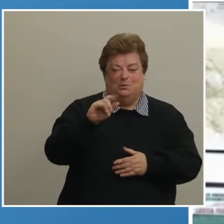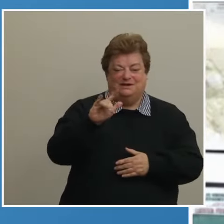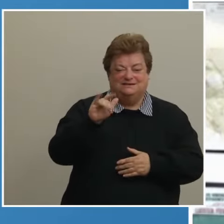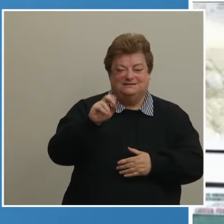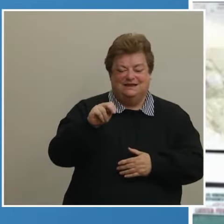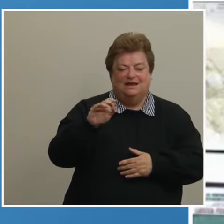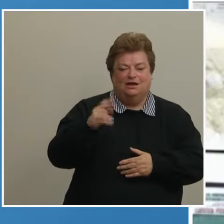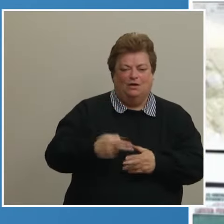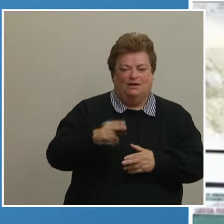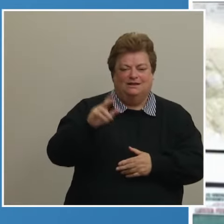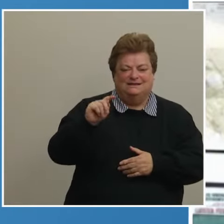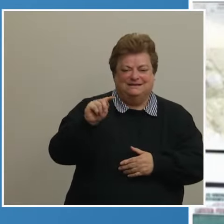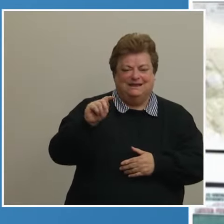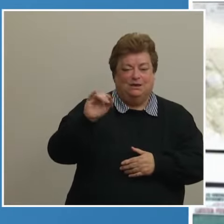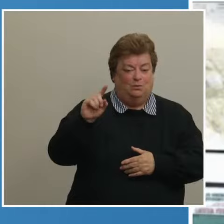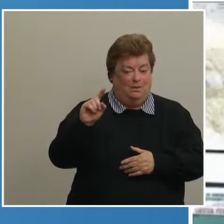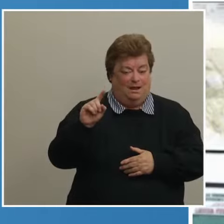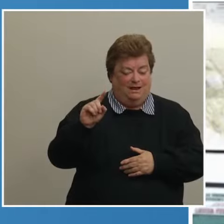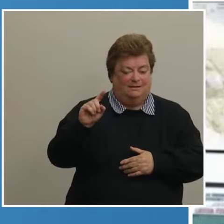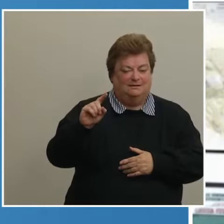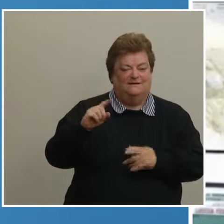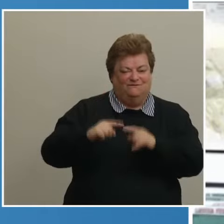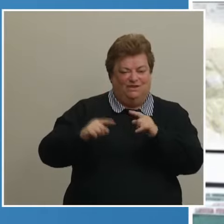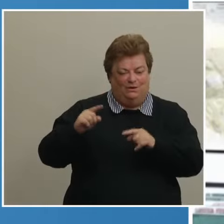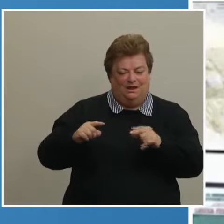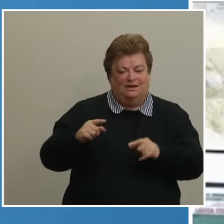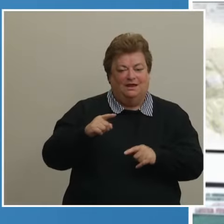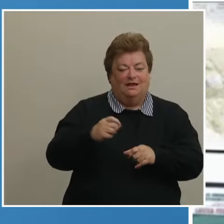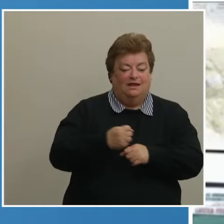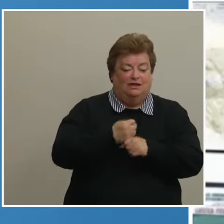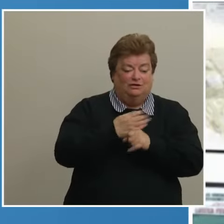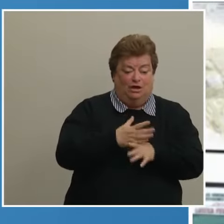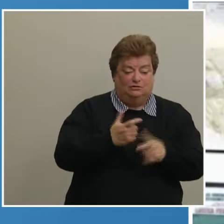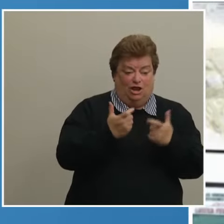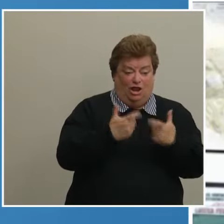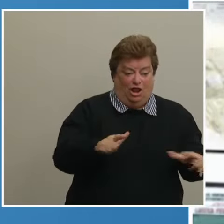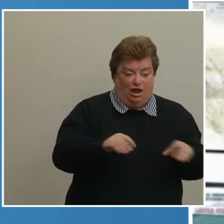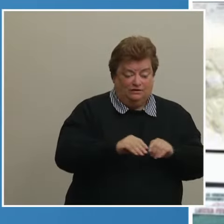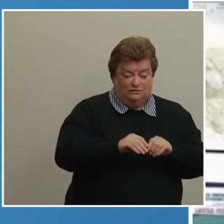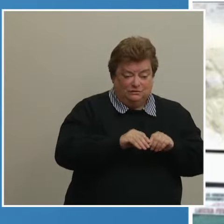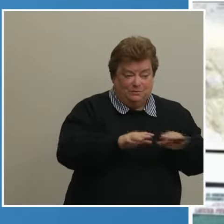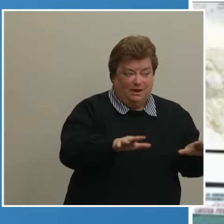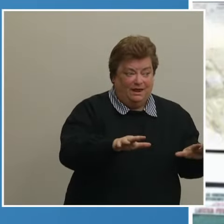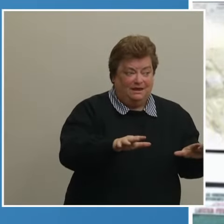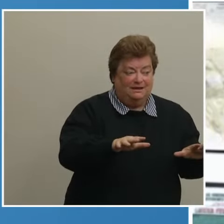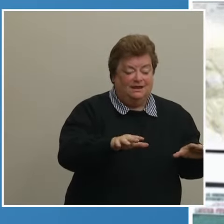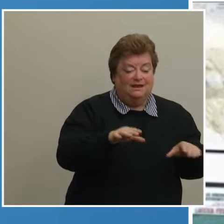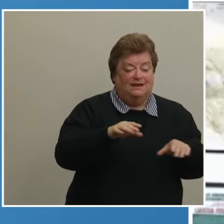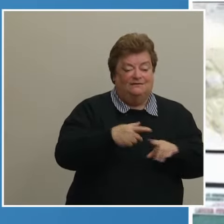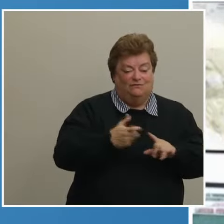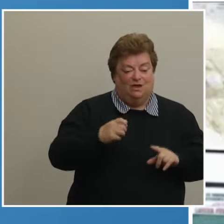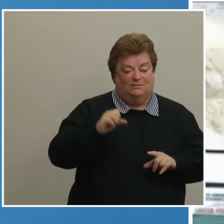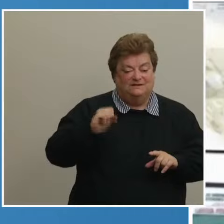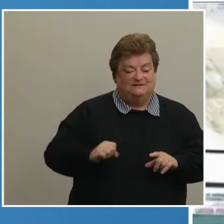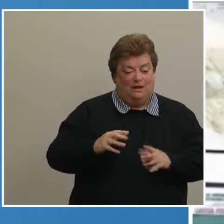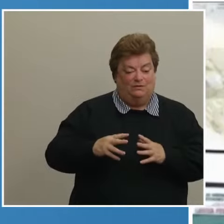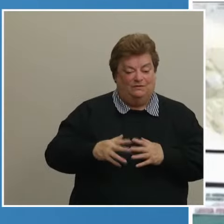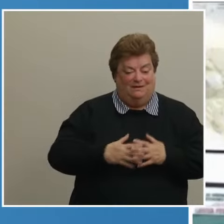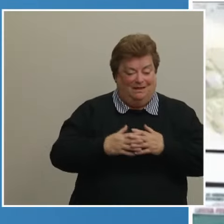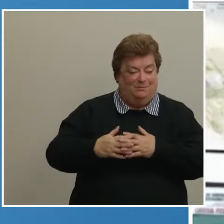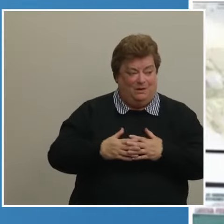known as P1, which has not only caused large outbreaks in areas of South America that have already